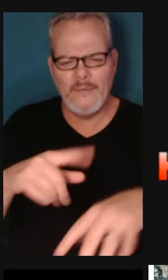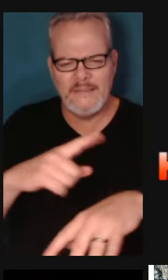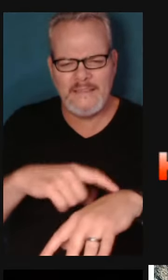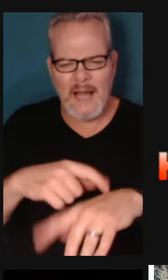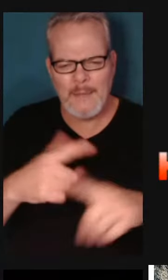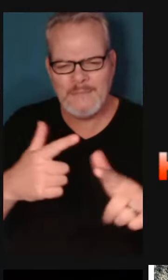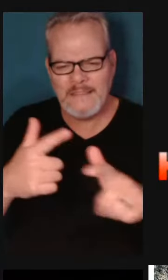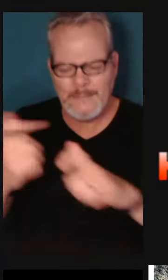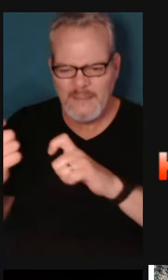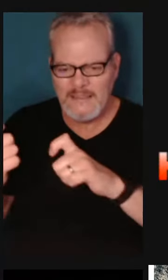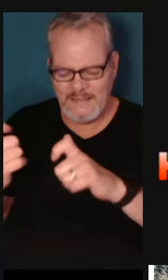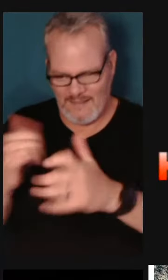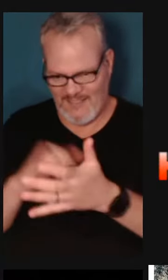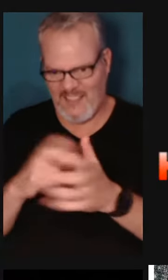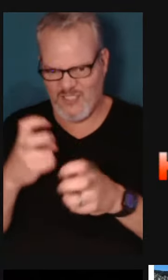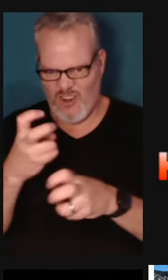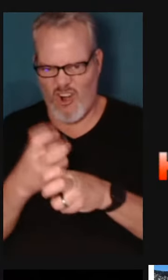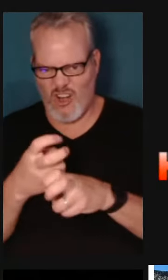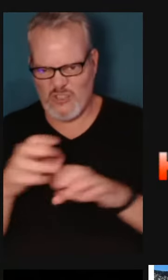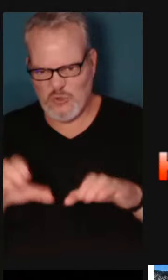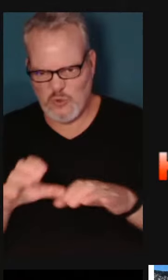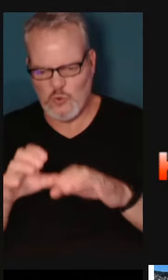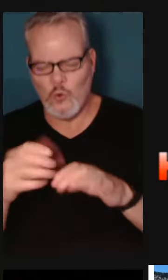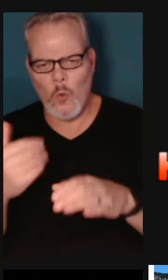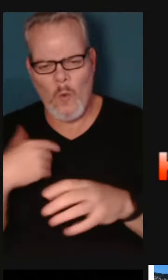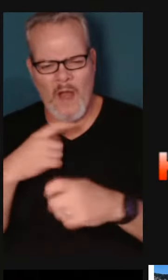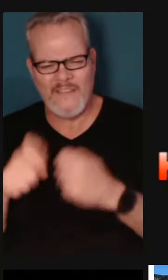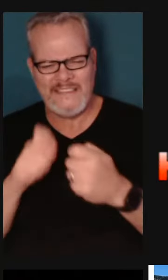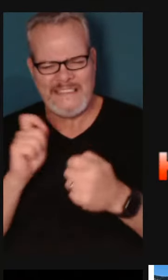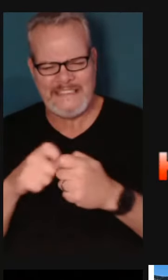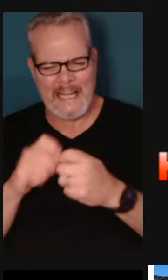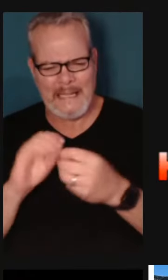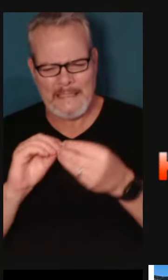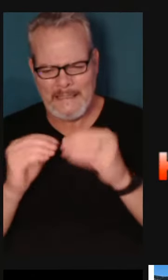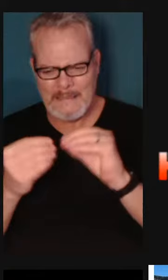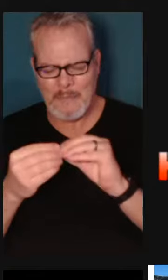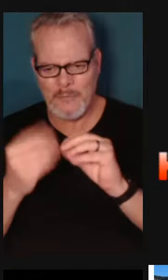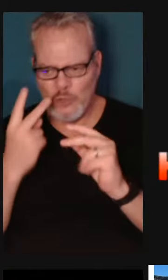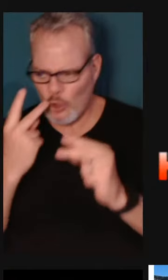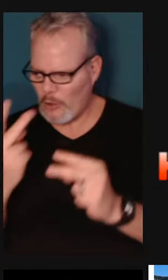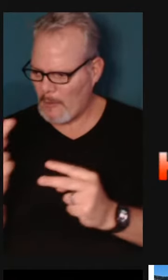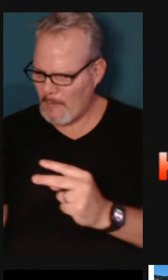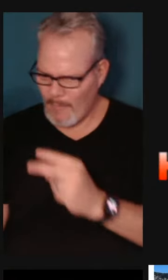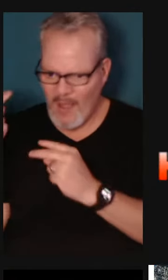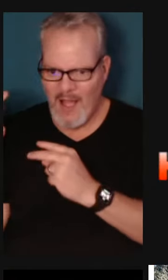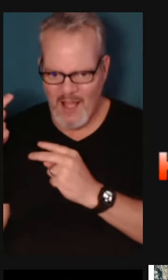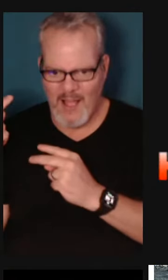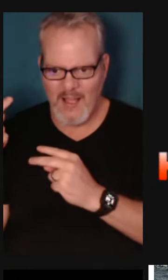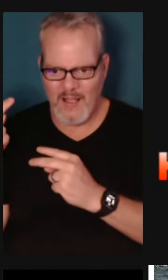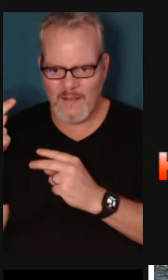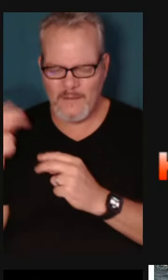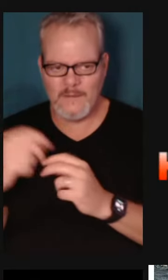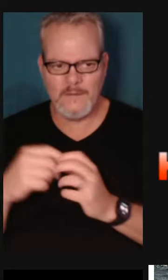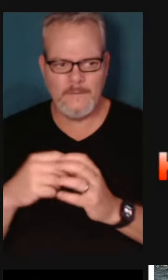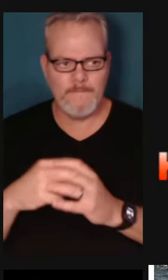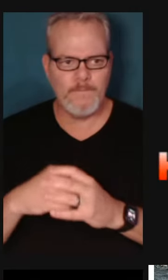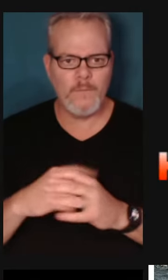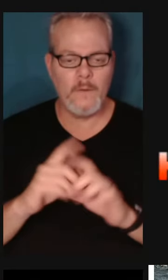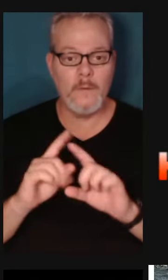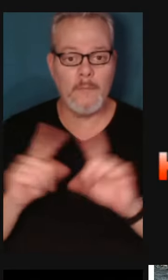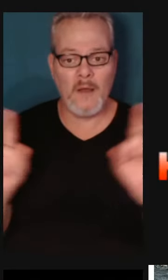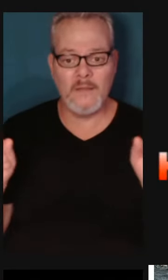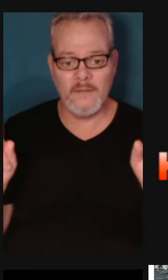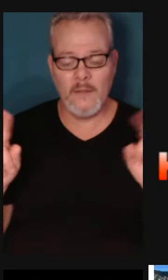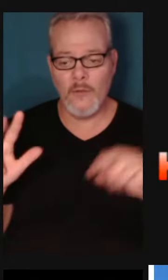and especially to have any kind of accuracy looking back when it comes to be time months from now. But so